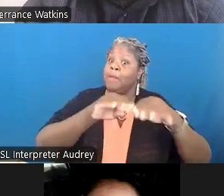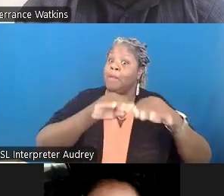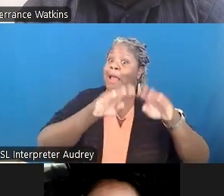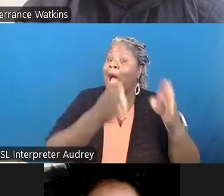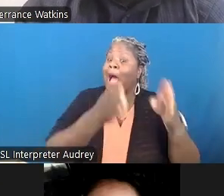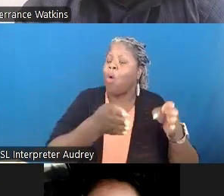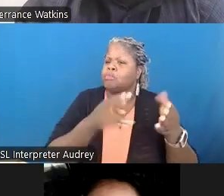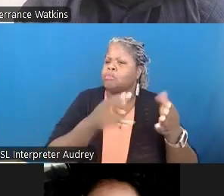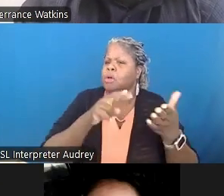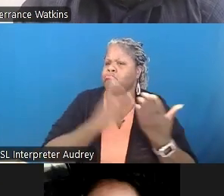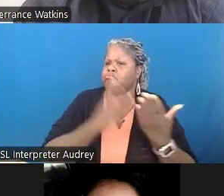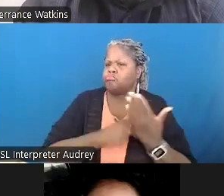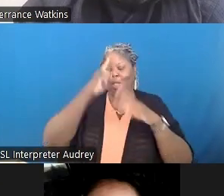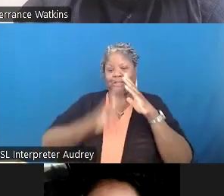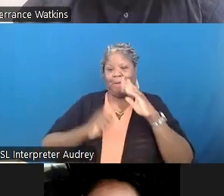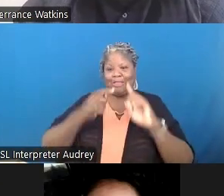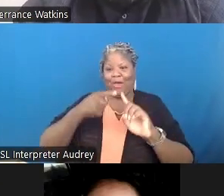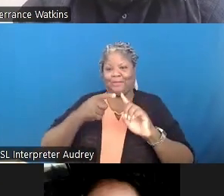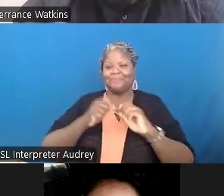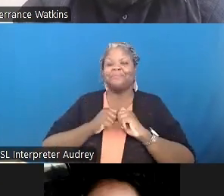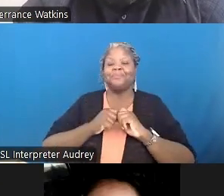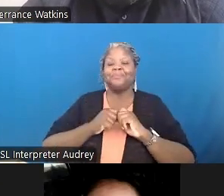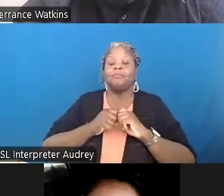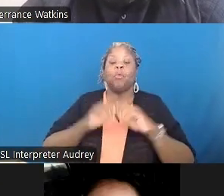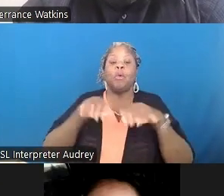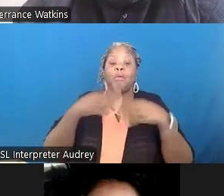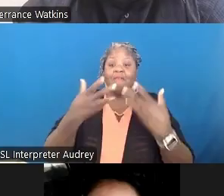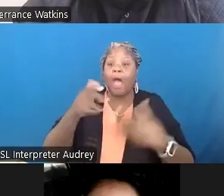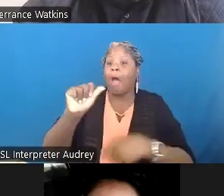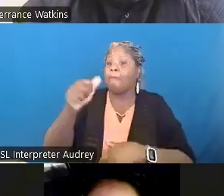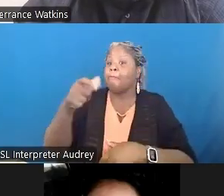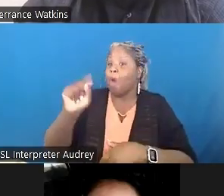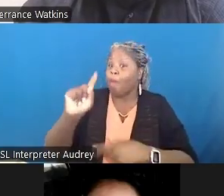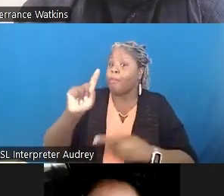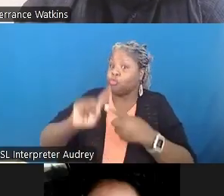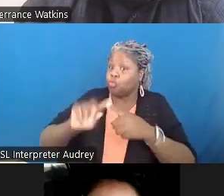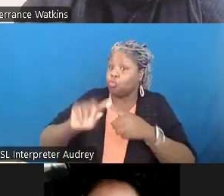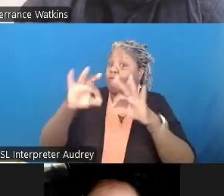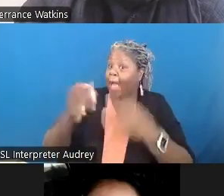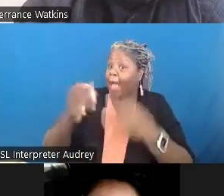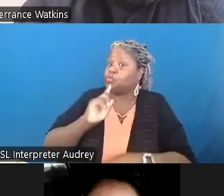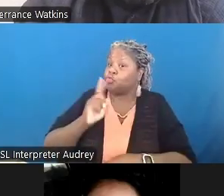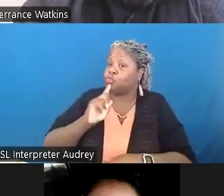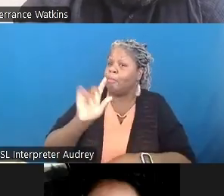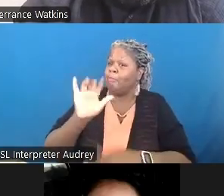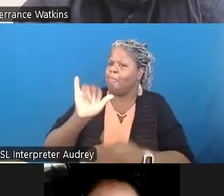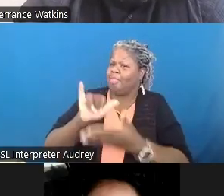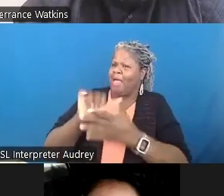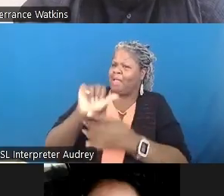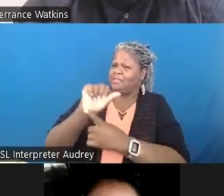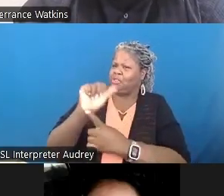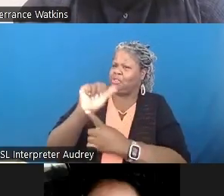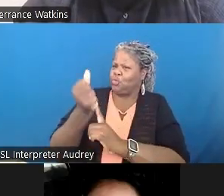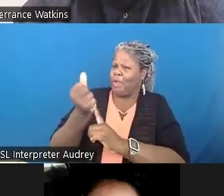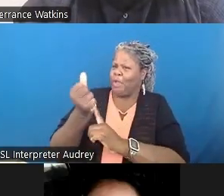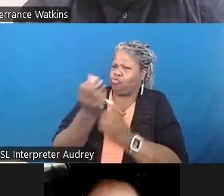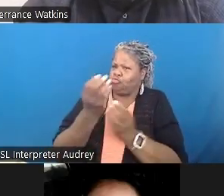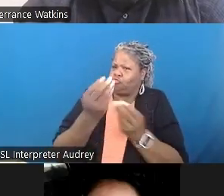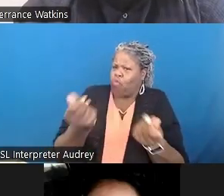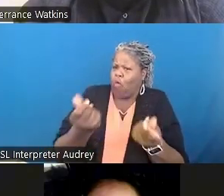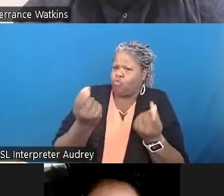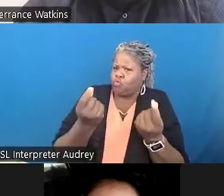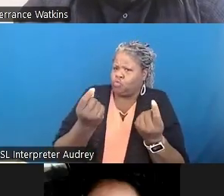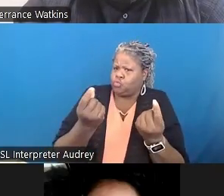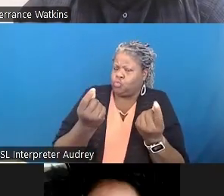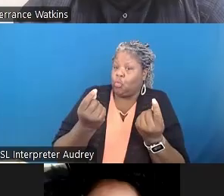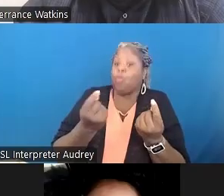actually facilitating? We provide an apartment to families, but what do we actually do to help resolve their situation? As one of the few